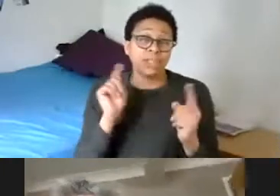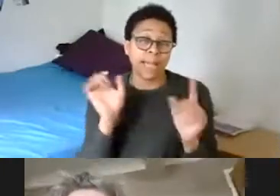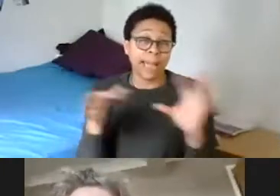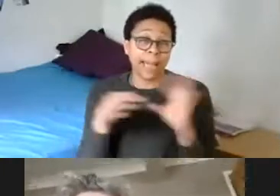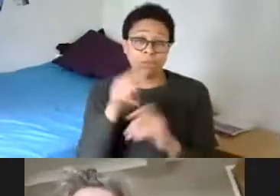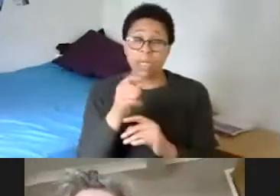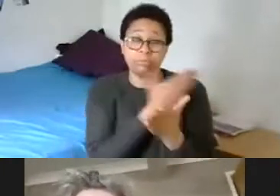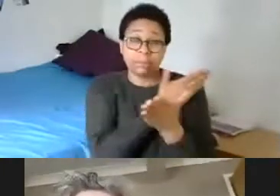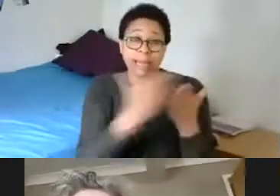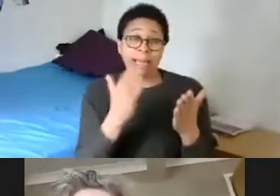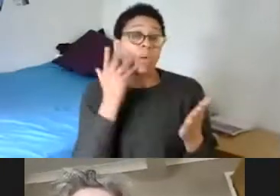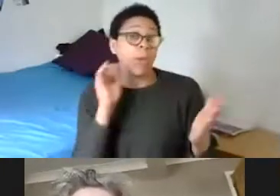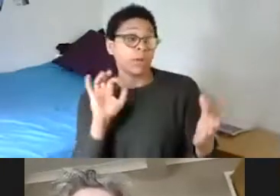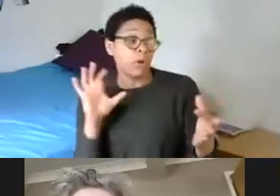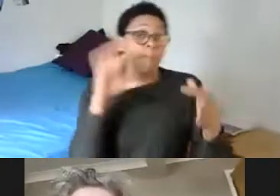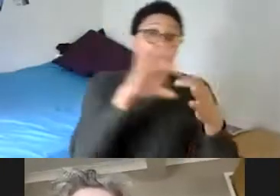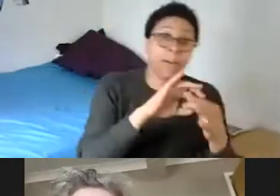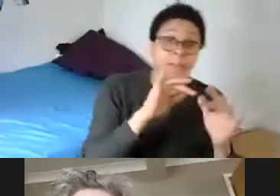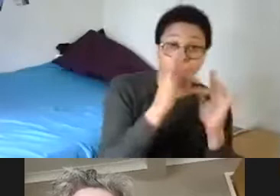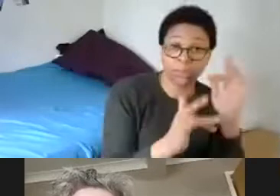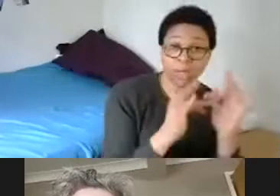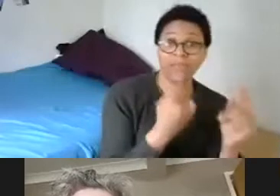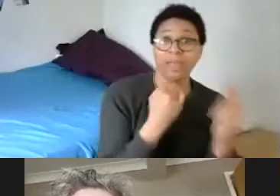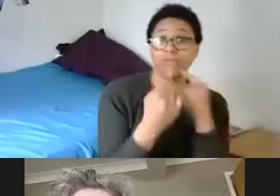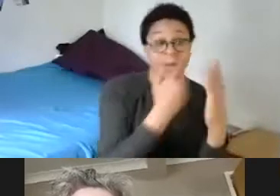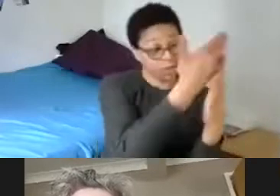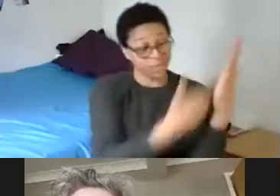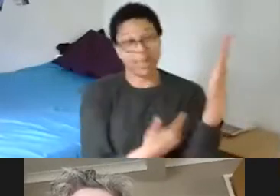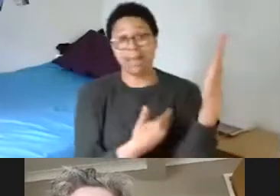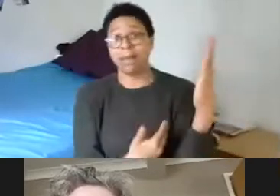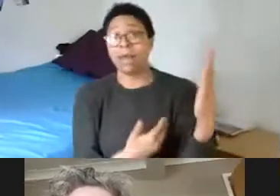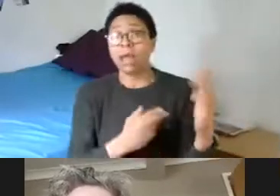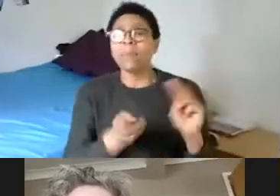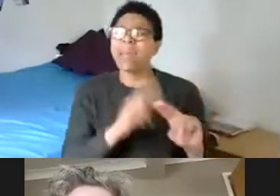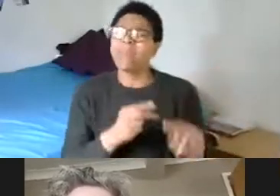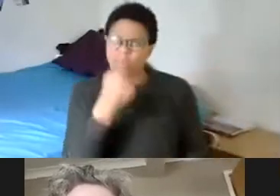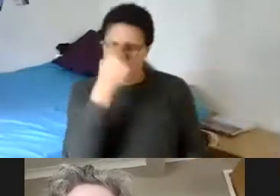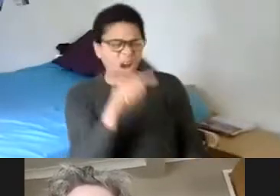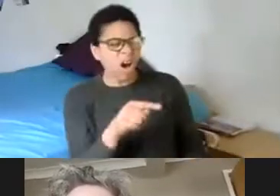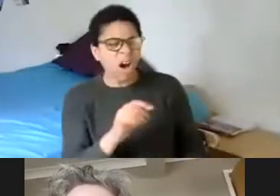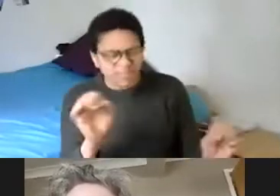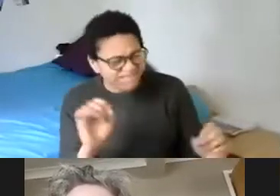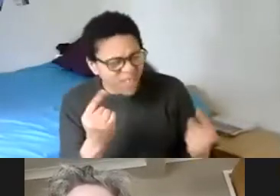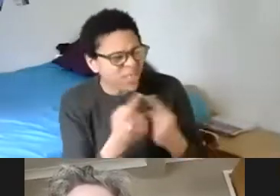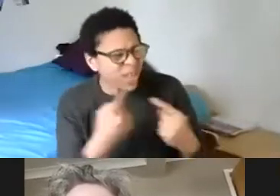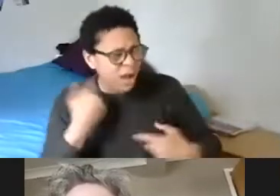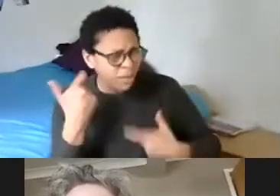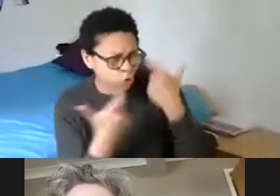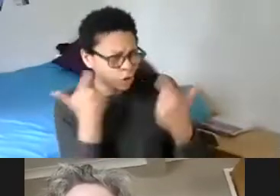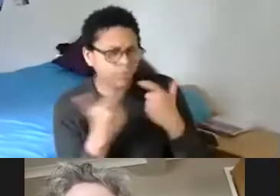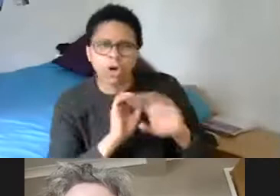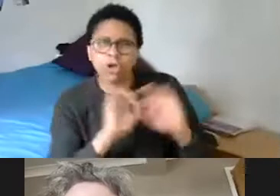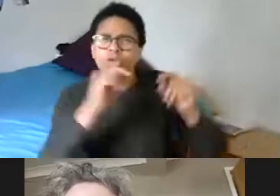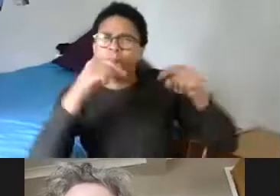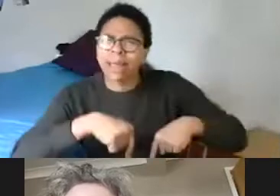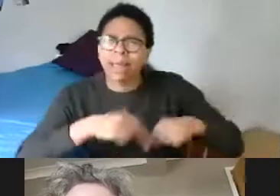them. And like I said, even if it's not been digitized, but you think, actually, that might be quite interesting. That sounds interesting. I want to know more about